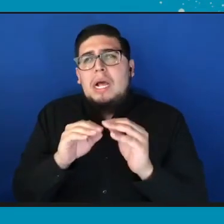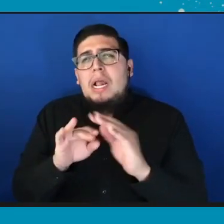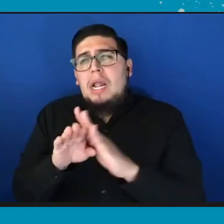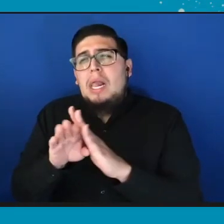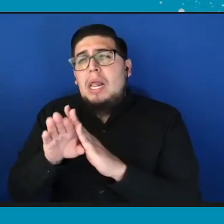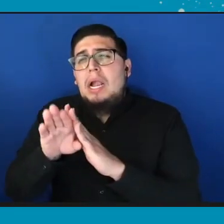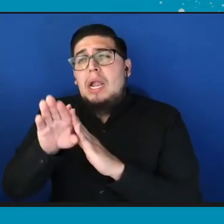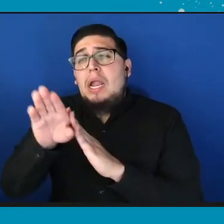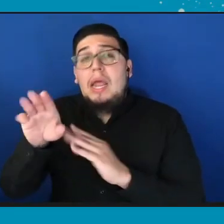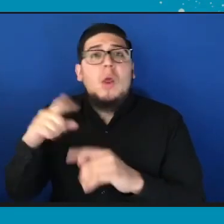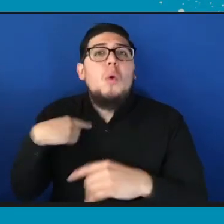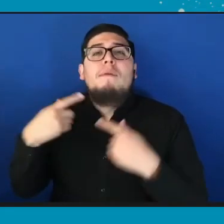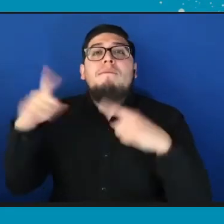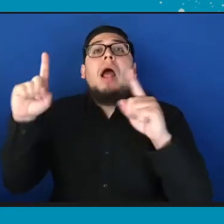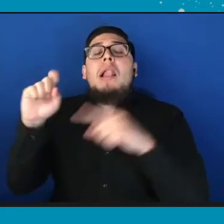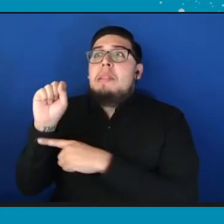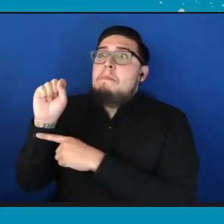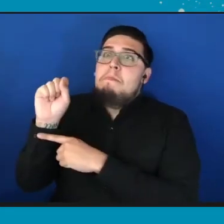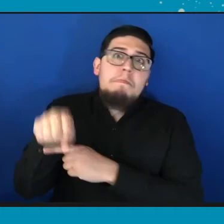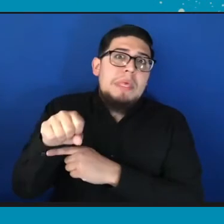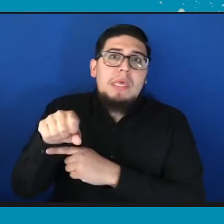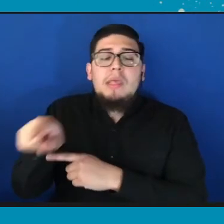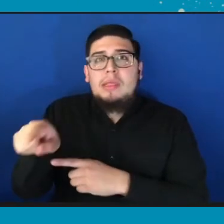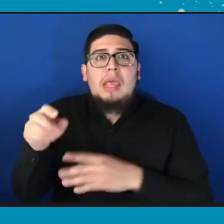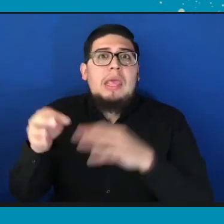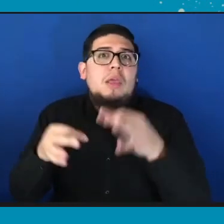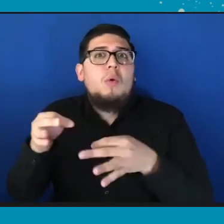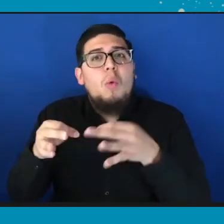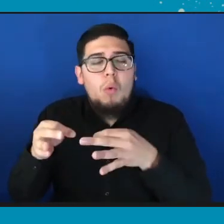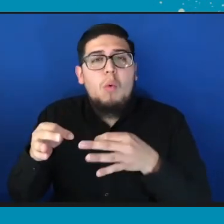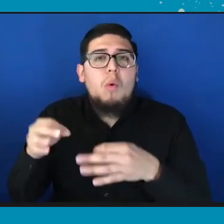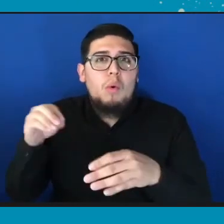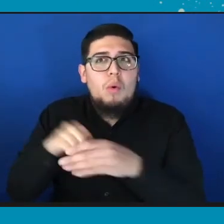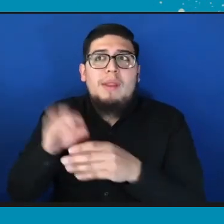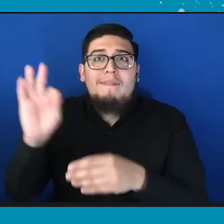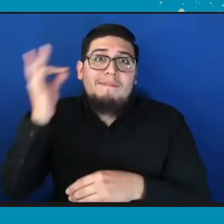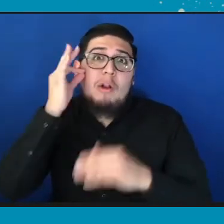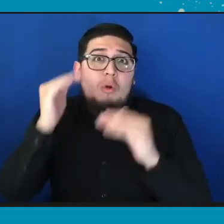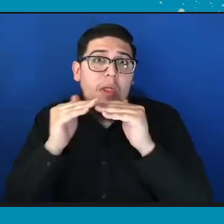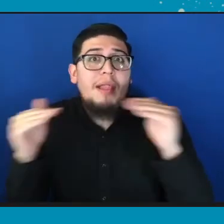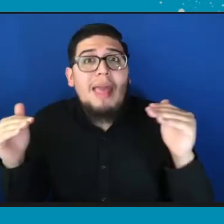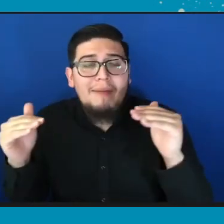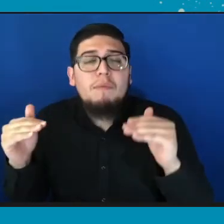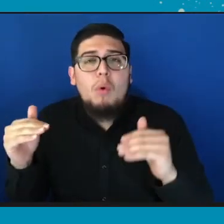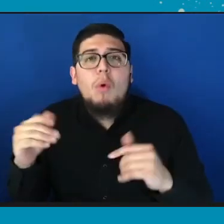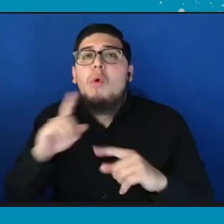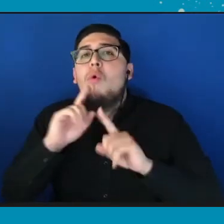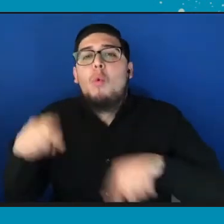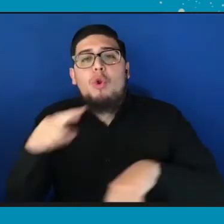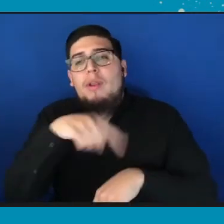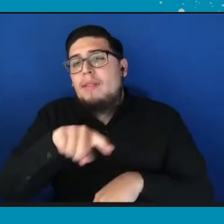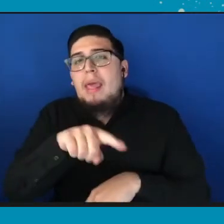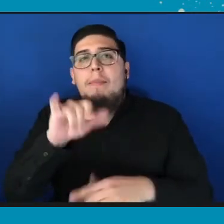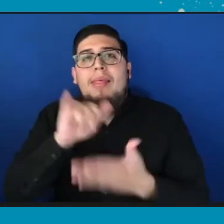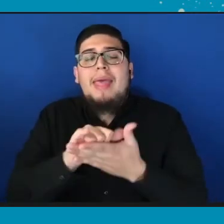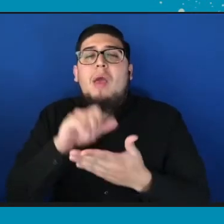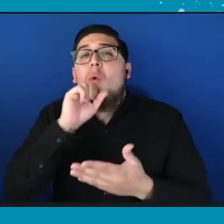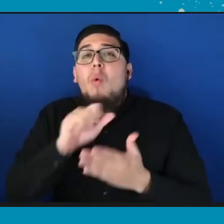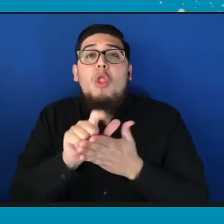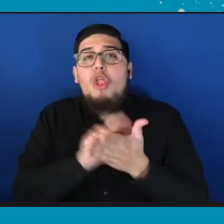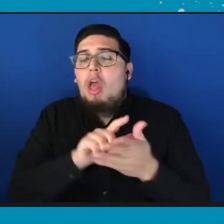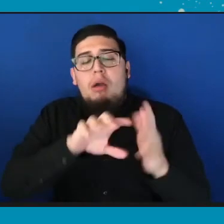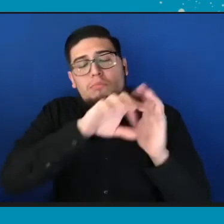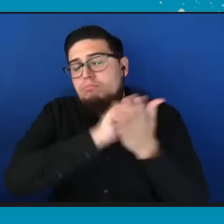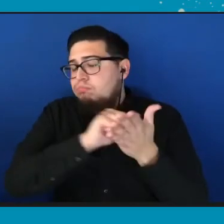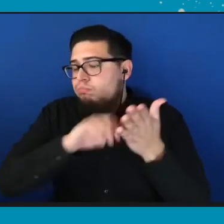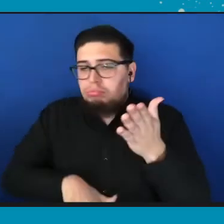we beat back that case in federal court that forced the Secretary of State to stand down on that particular issue. Yet the